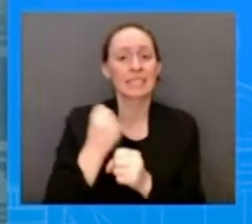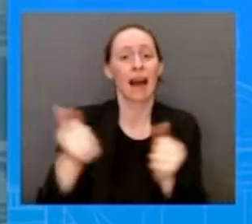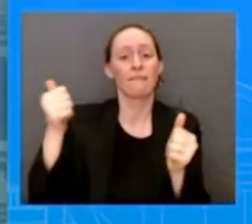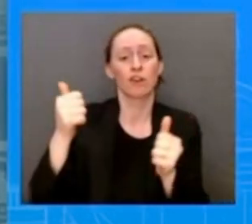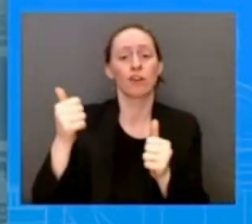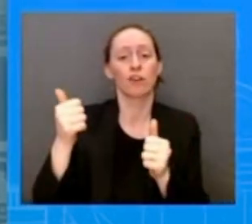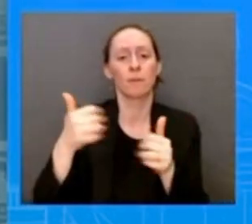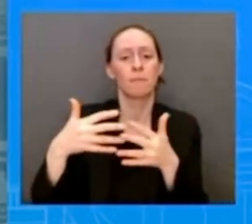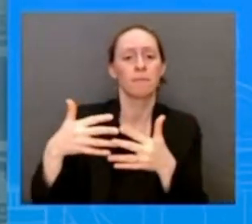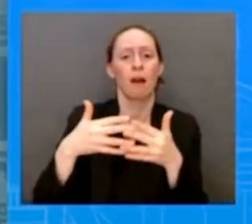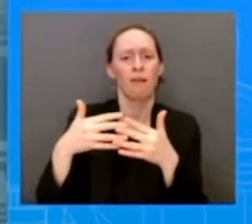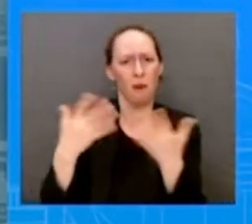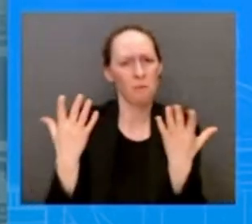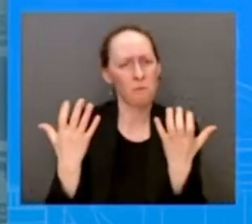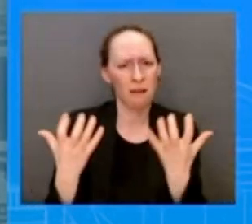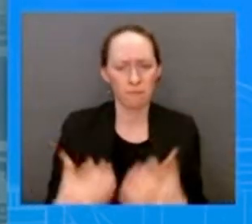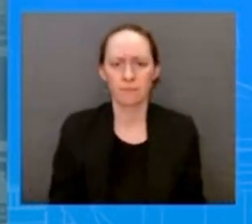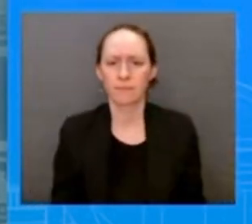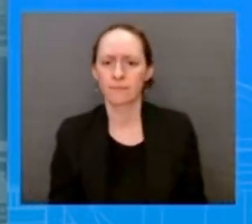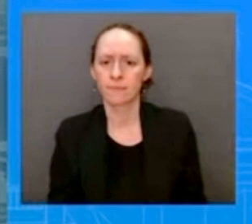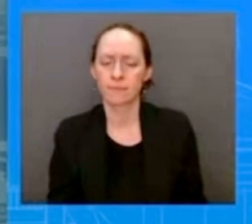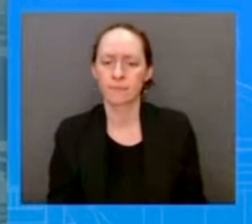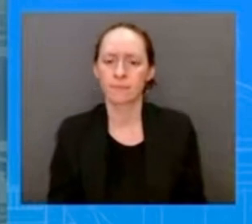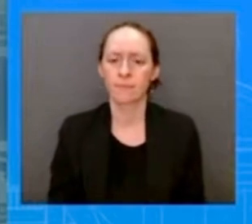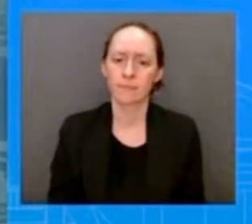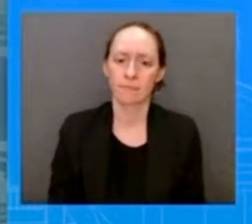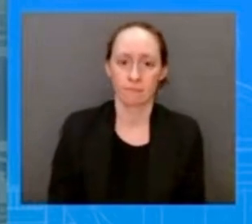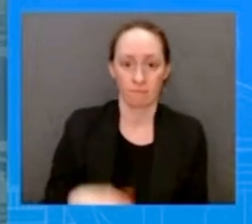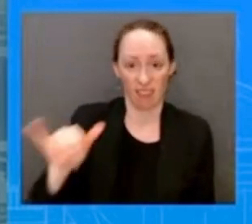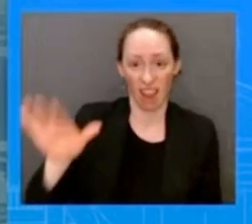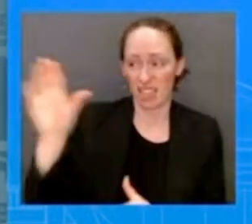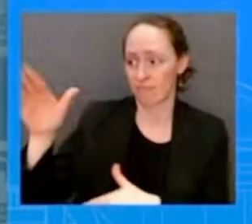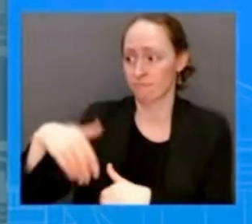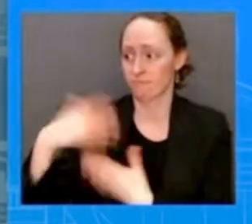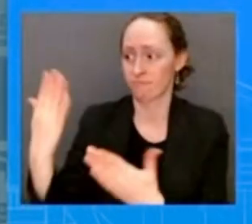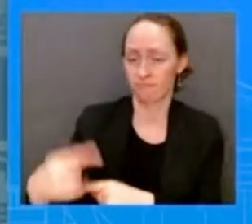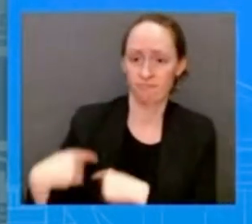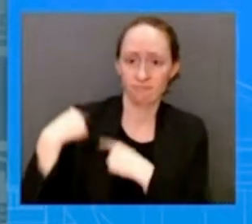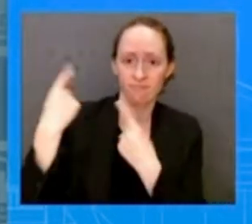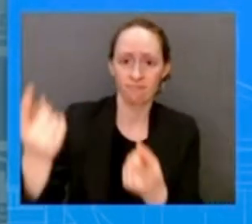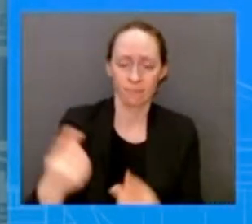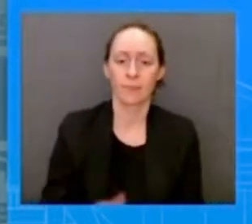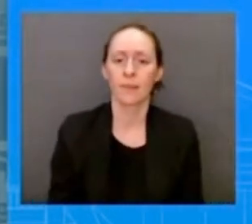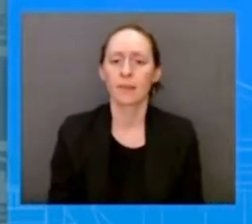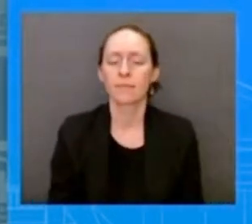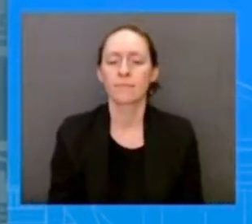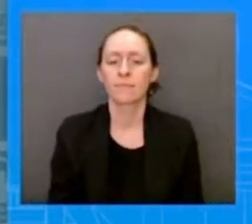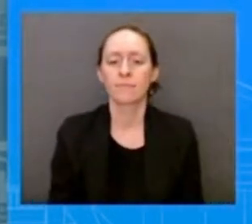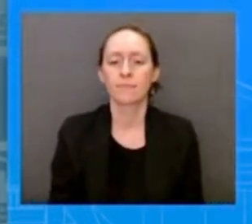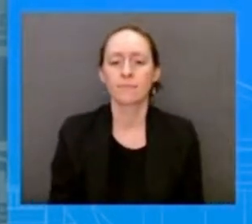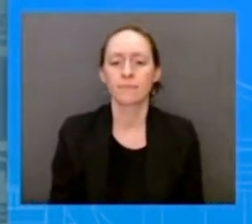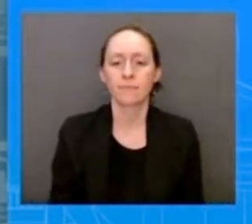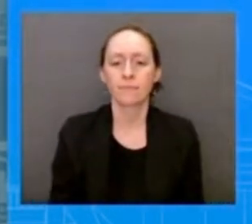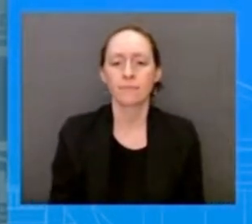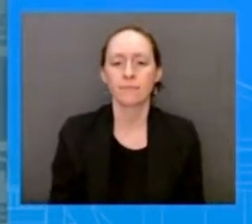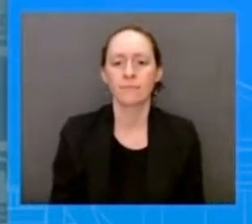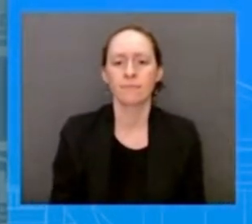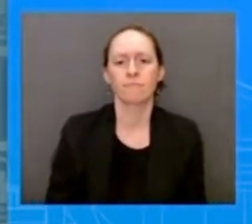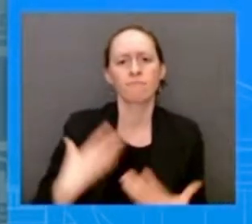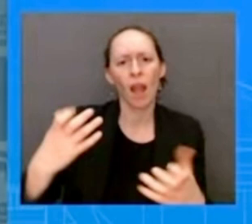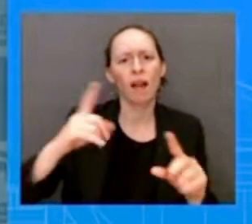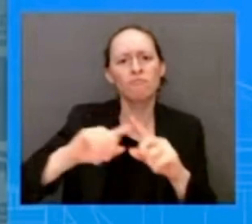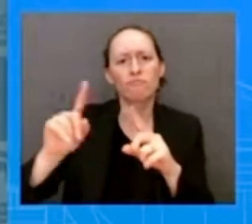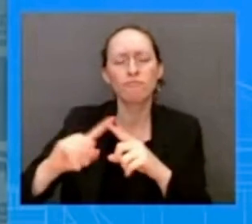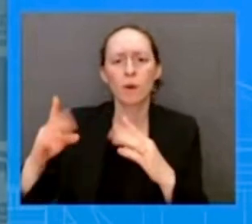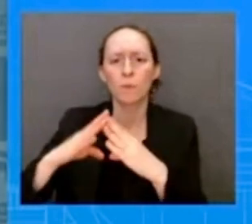about keeping communities safe, when you think about making sure that we're also protecting our law enforcement and making sure